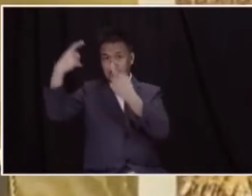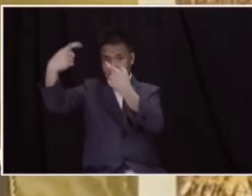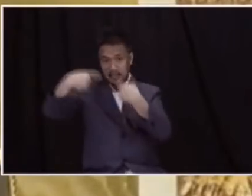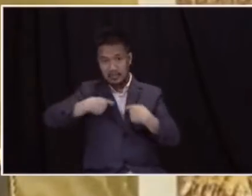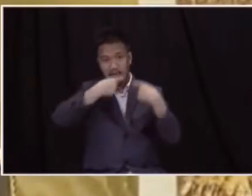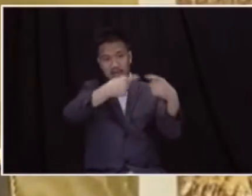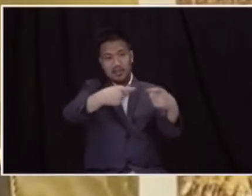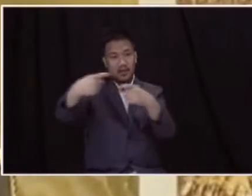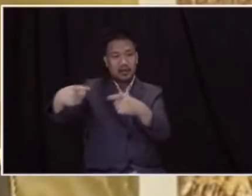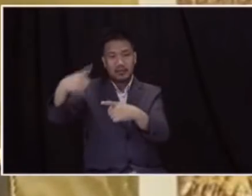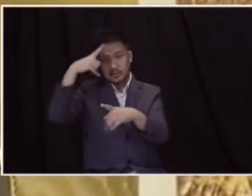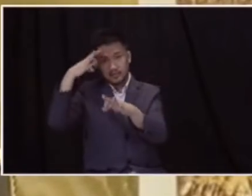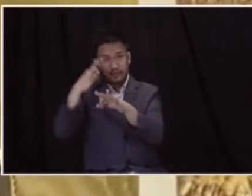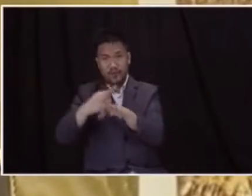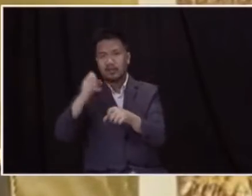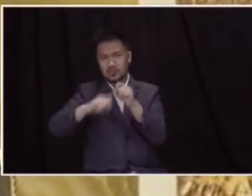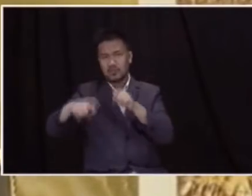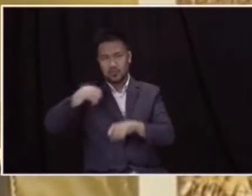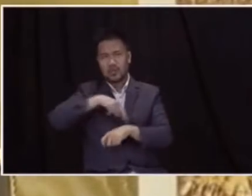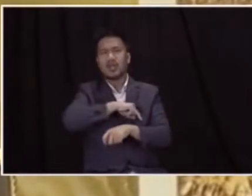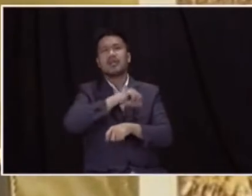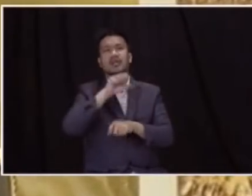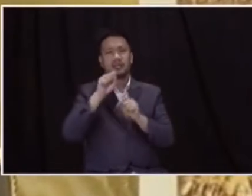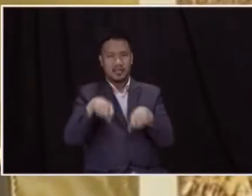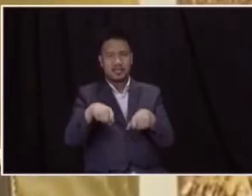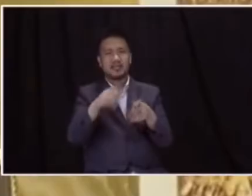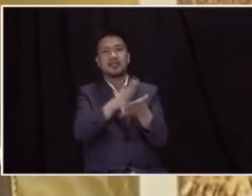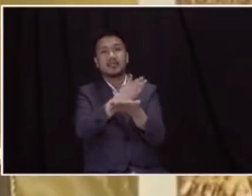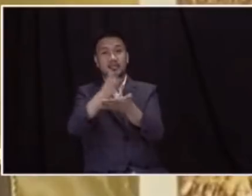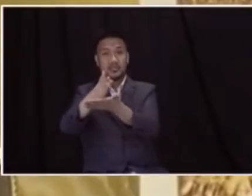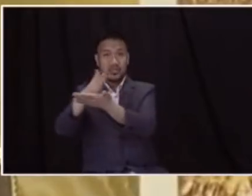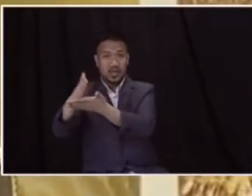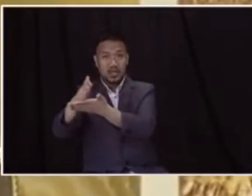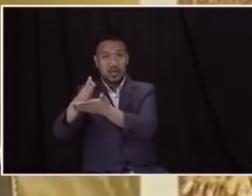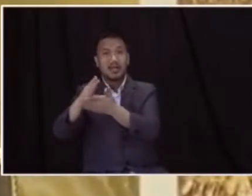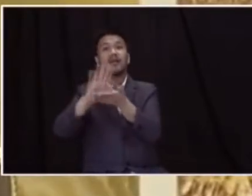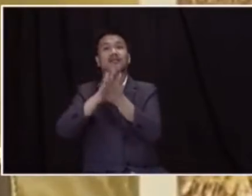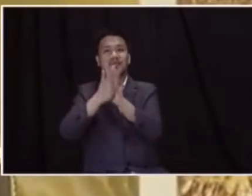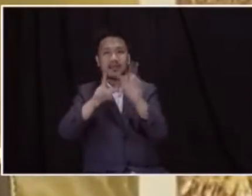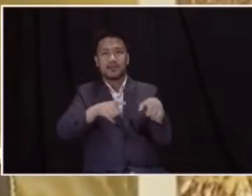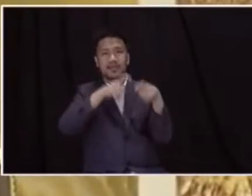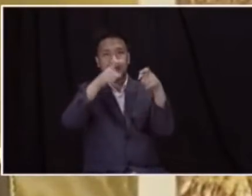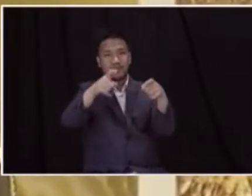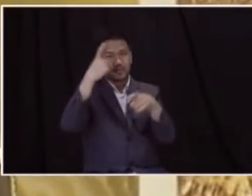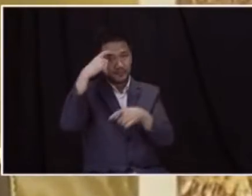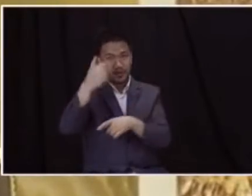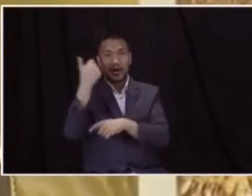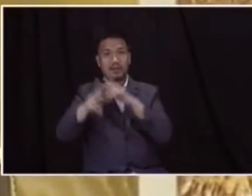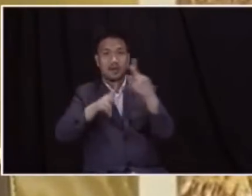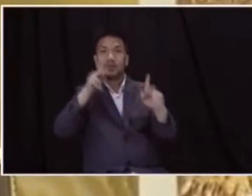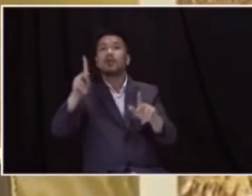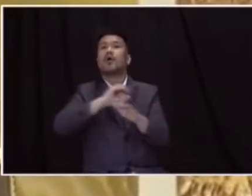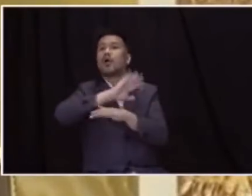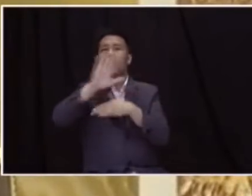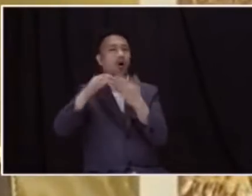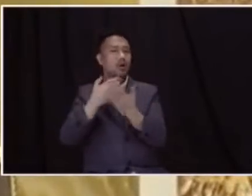with faith so that we too can become gifts to others. All of